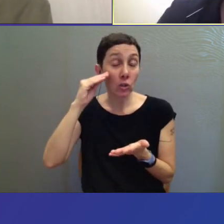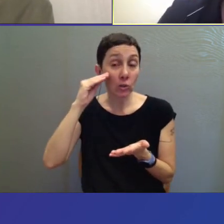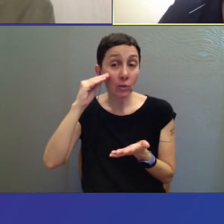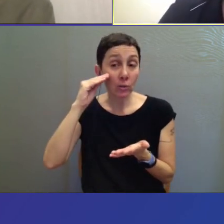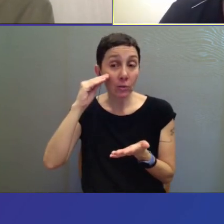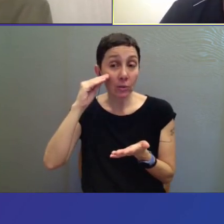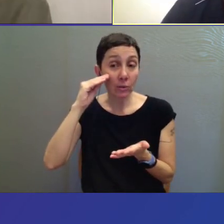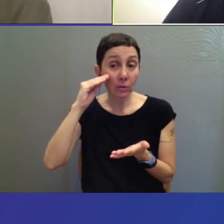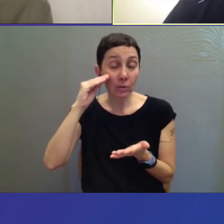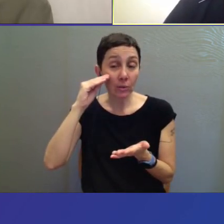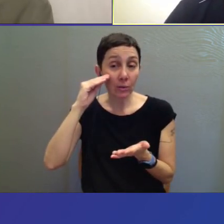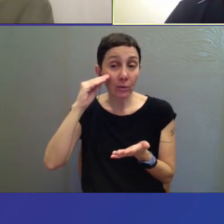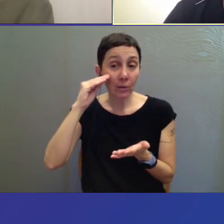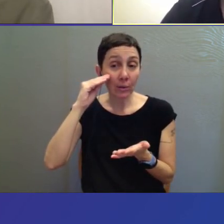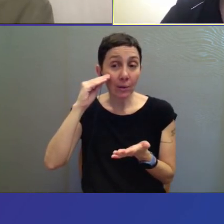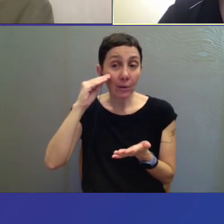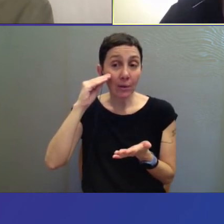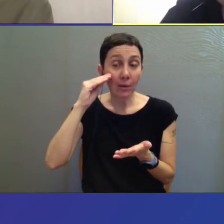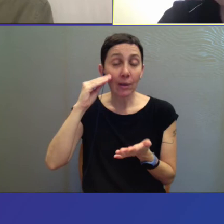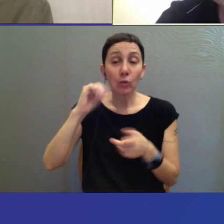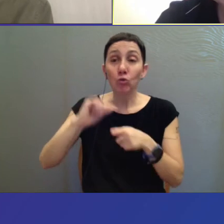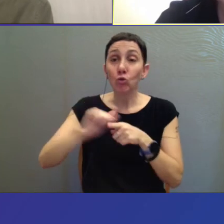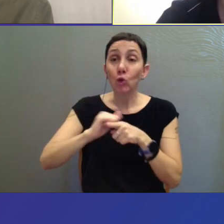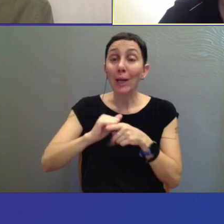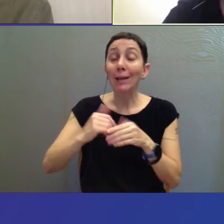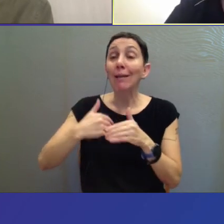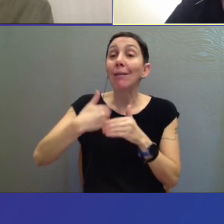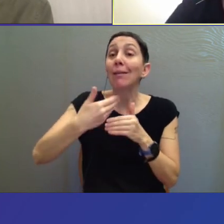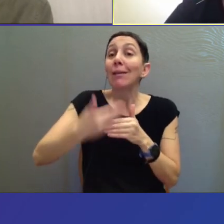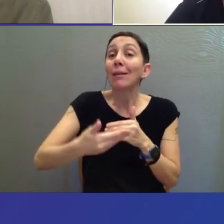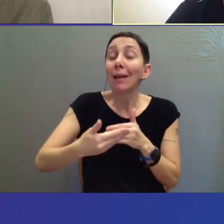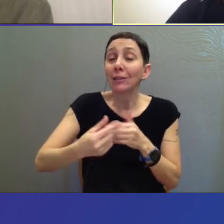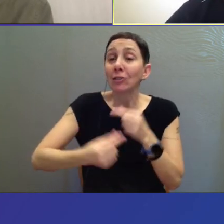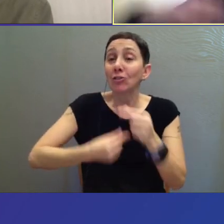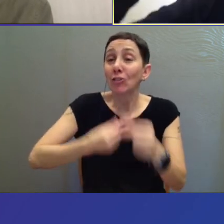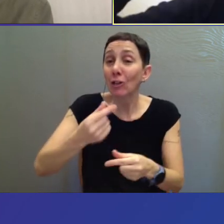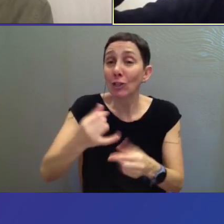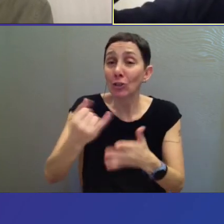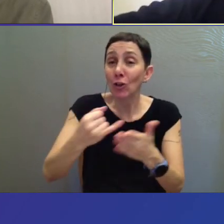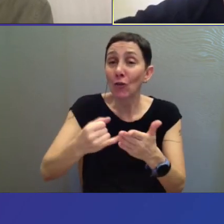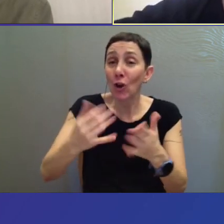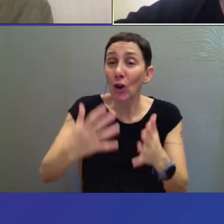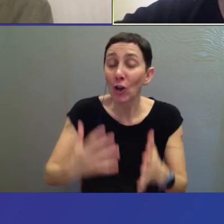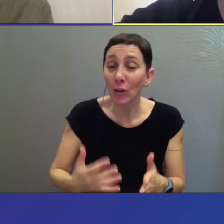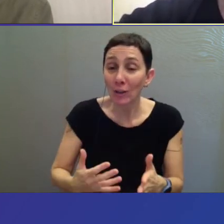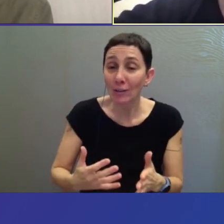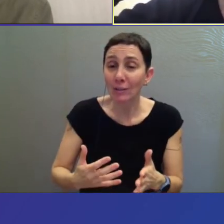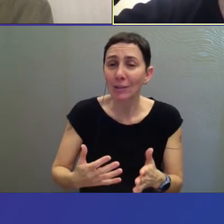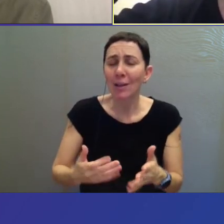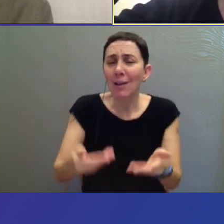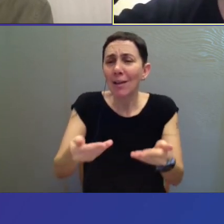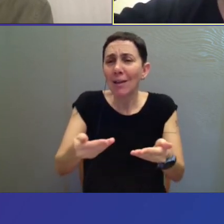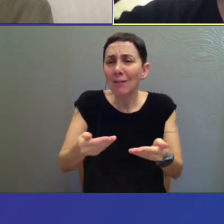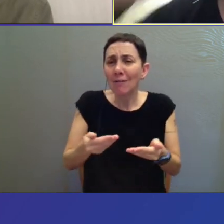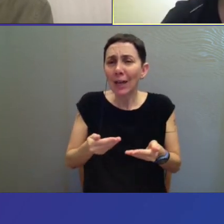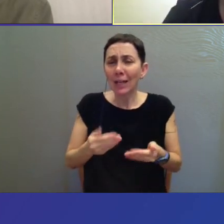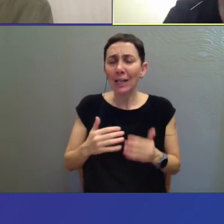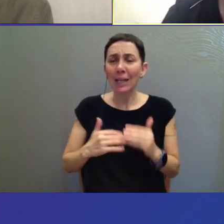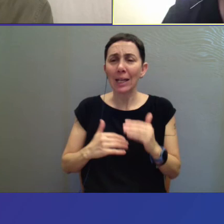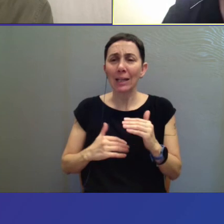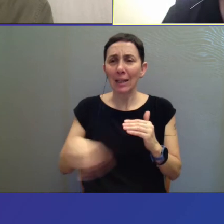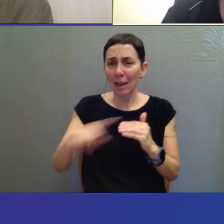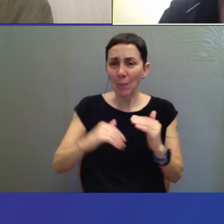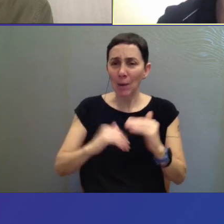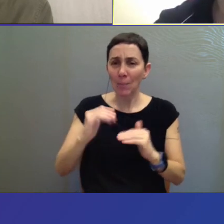the training of next generation artists and inviting and building a platform is one of the parts